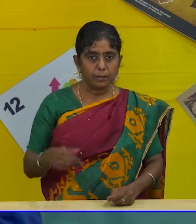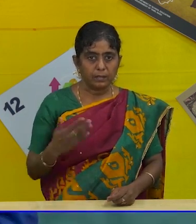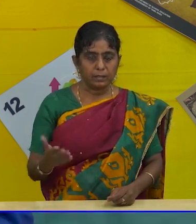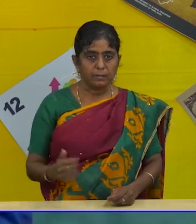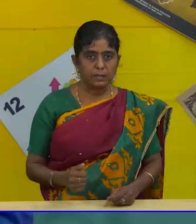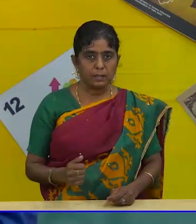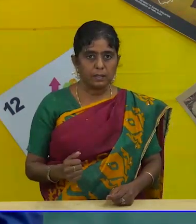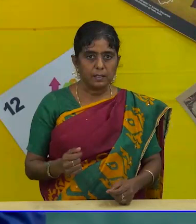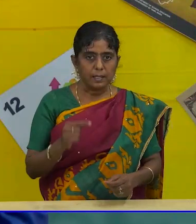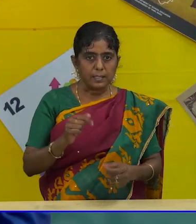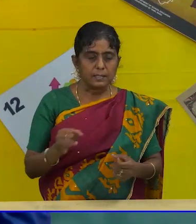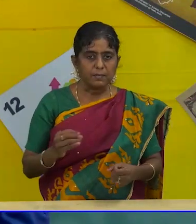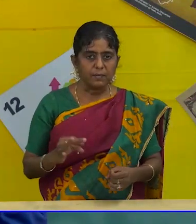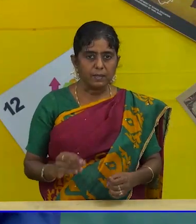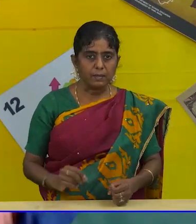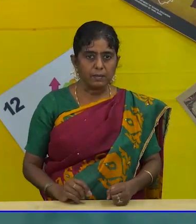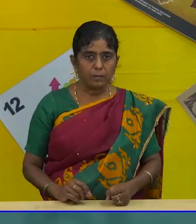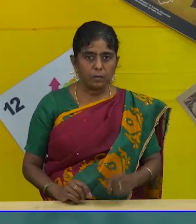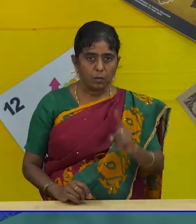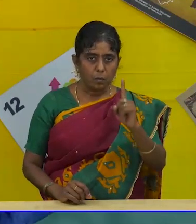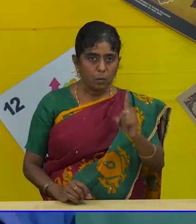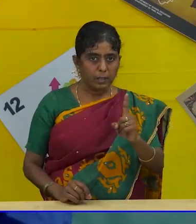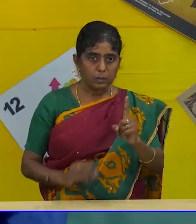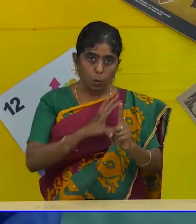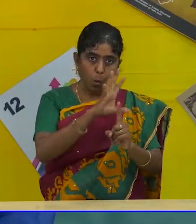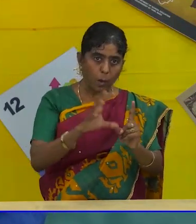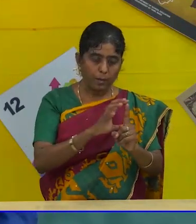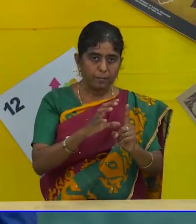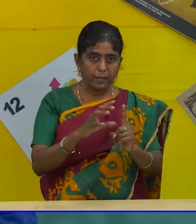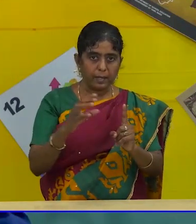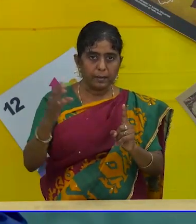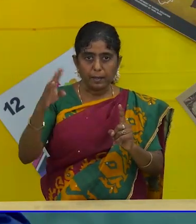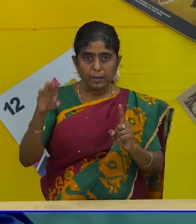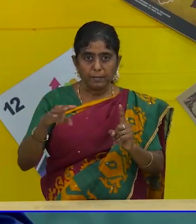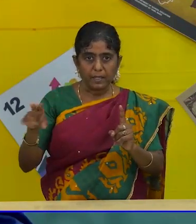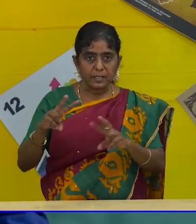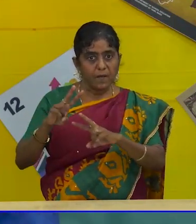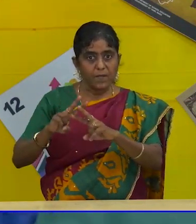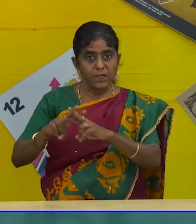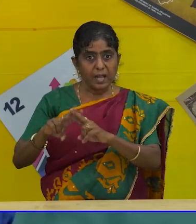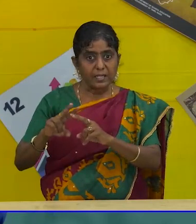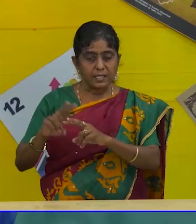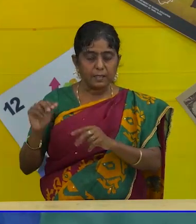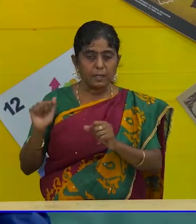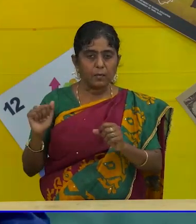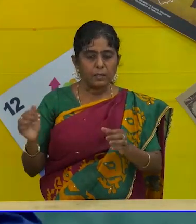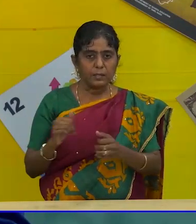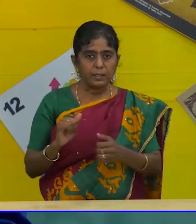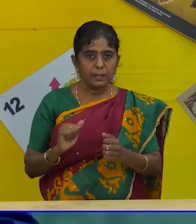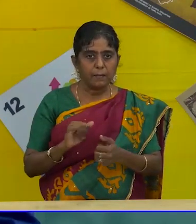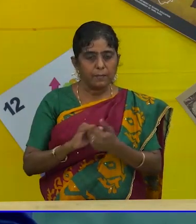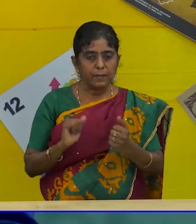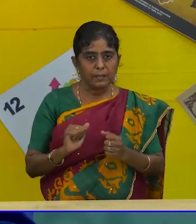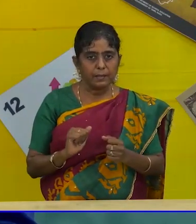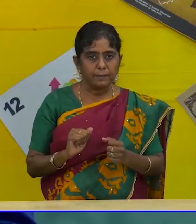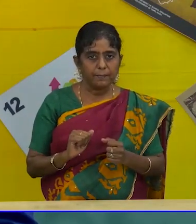Now you know how to simplify the 1 minus 9 by 5. 1 is a whole number, 9 by 5 is an improper fraction. You know how to simplify it, you learned